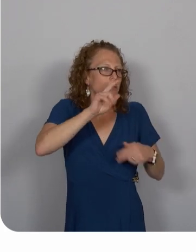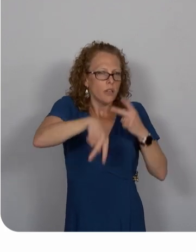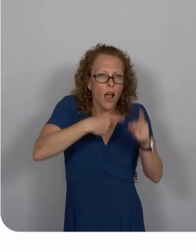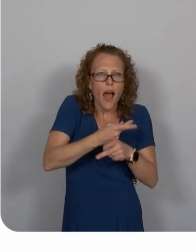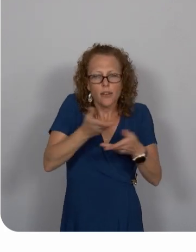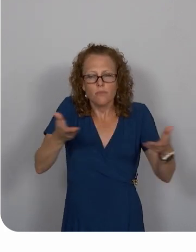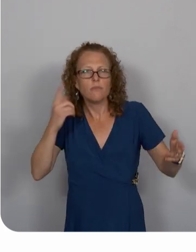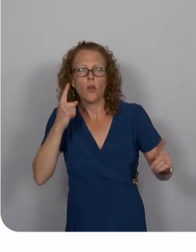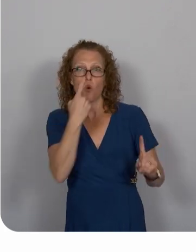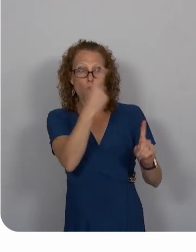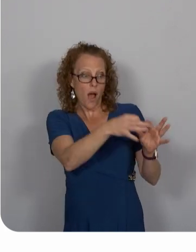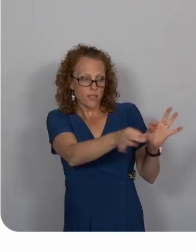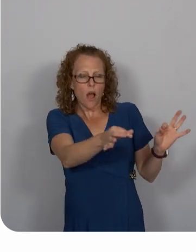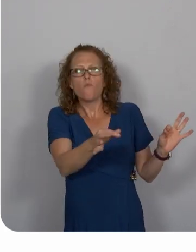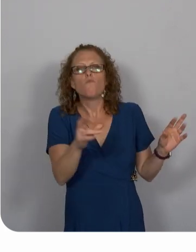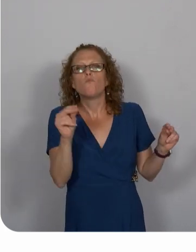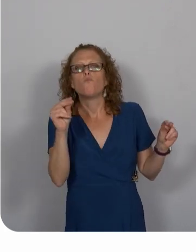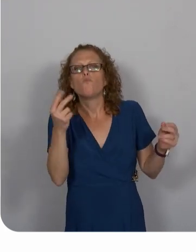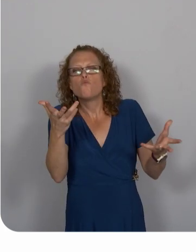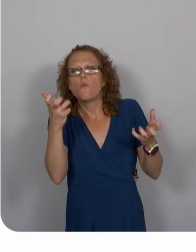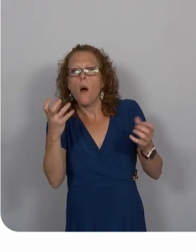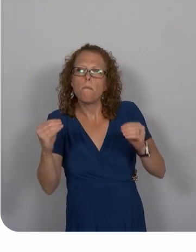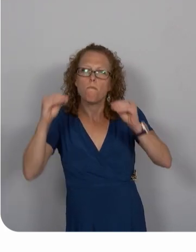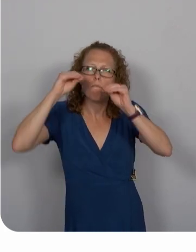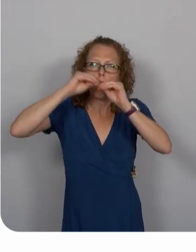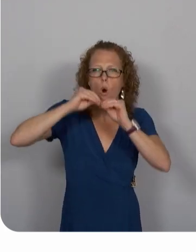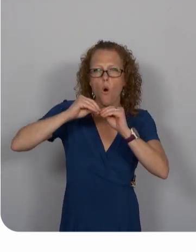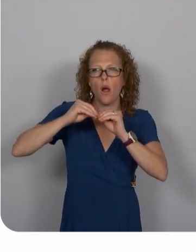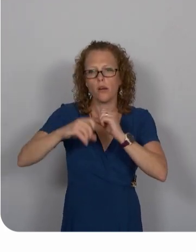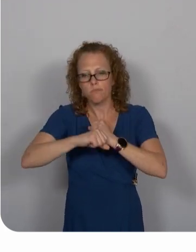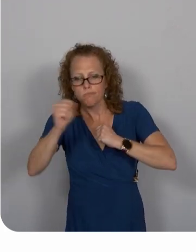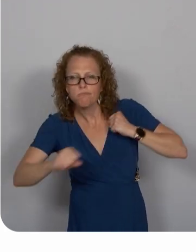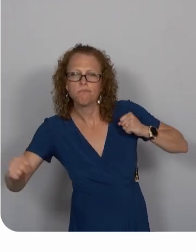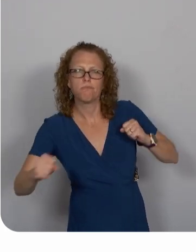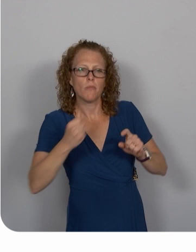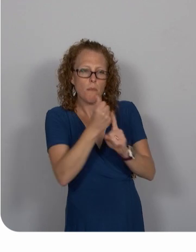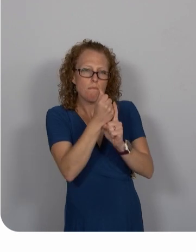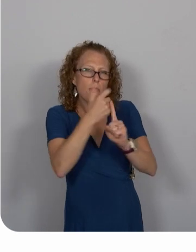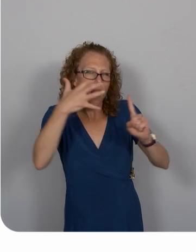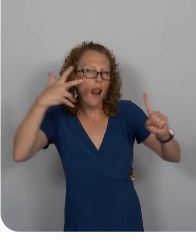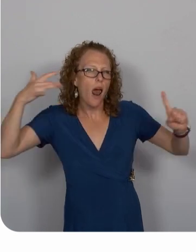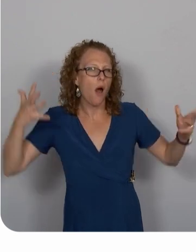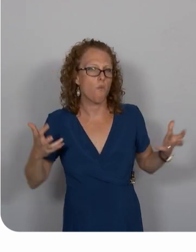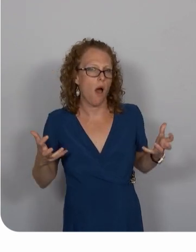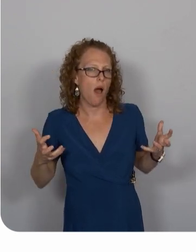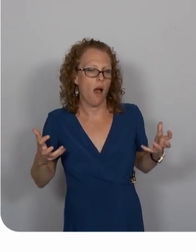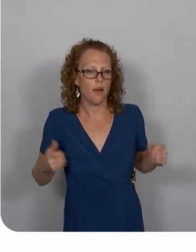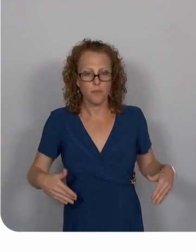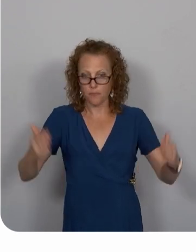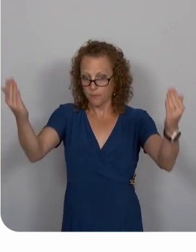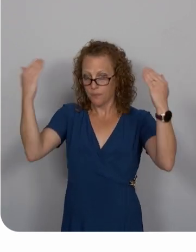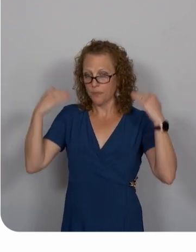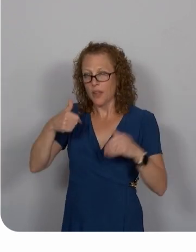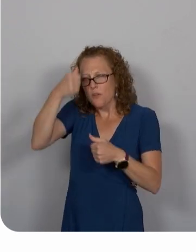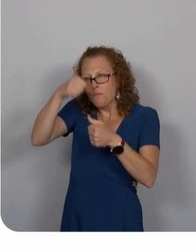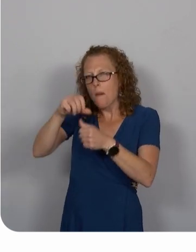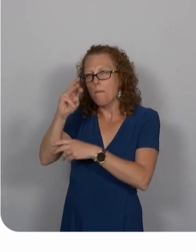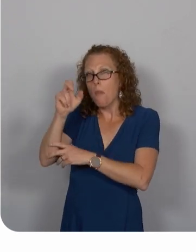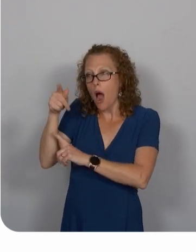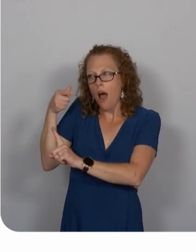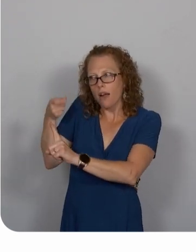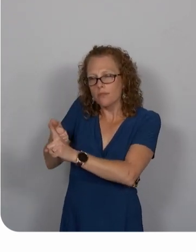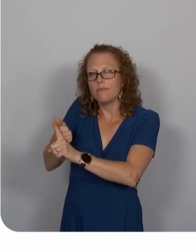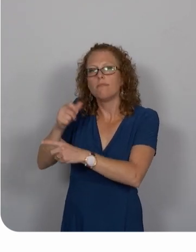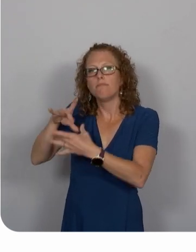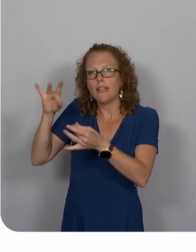a sentence. And as Mark mentioned, we also created the AI Studio, which is a platform